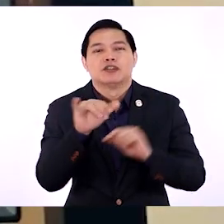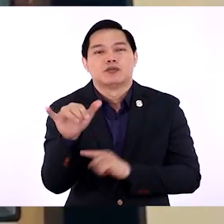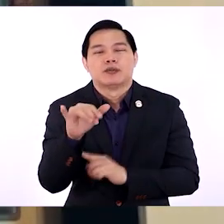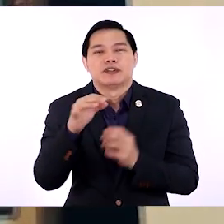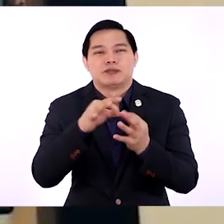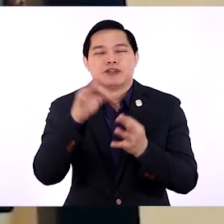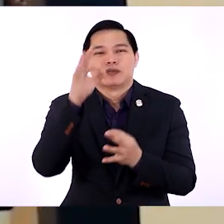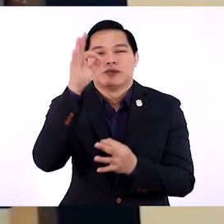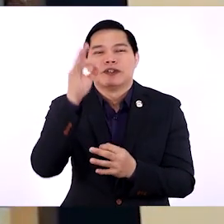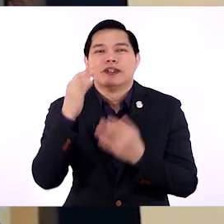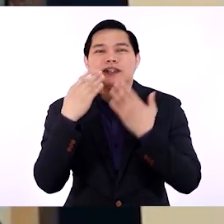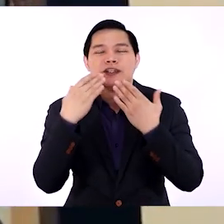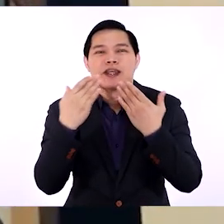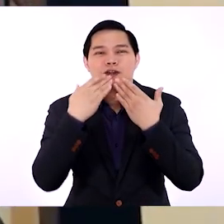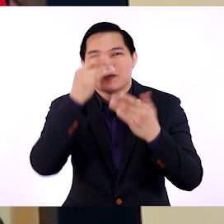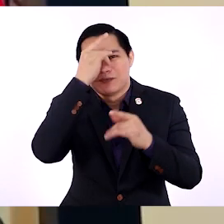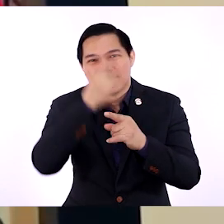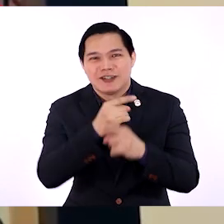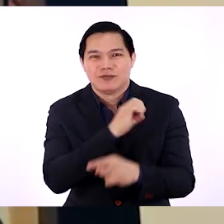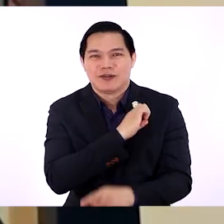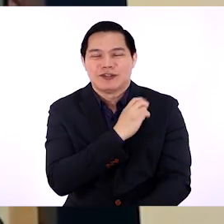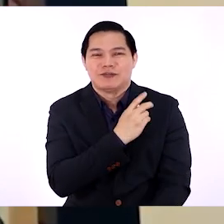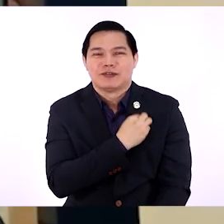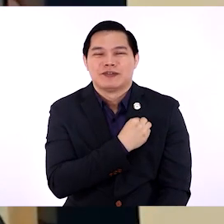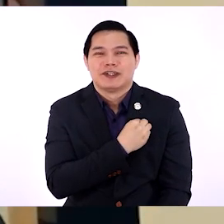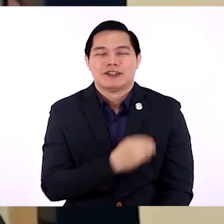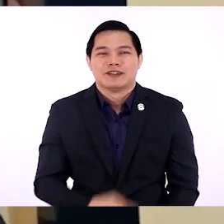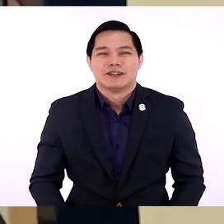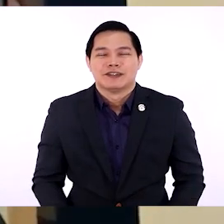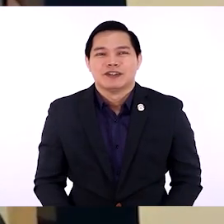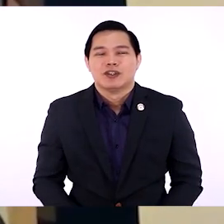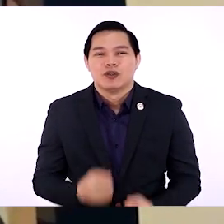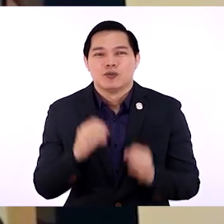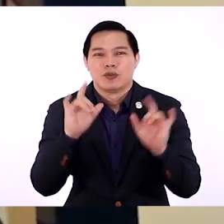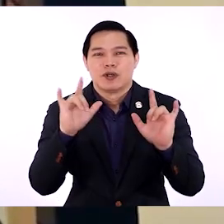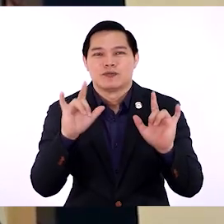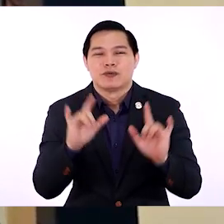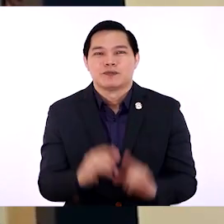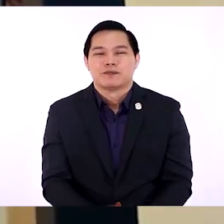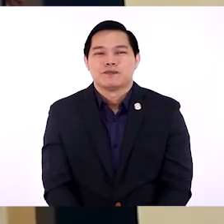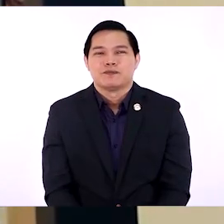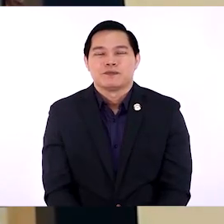spiritually. Thank you po, Ka Eduardo V. Manalo. We love you po.